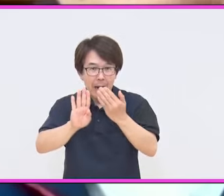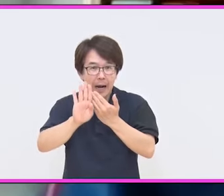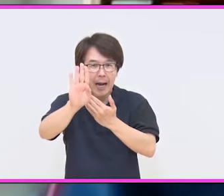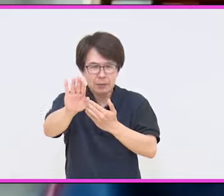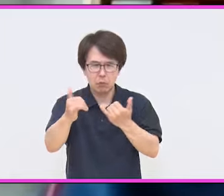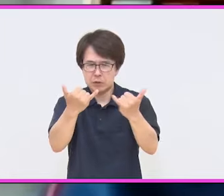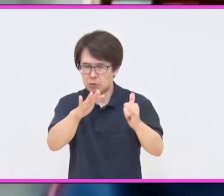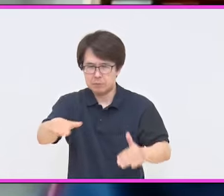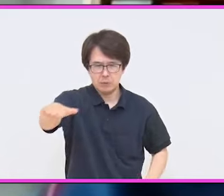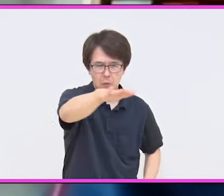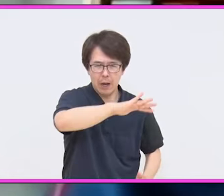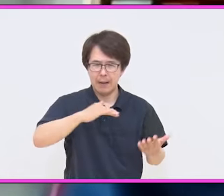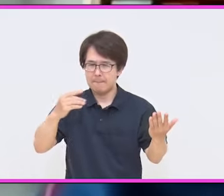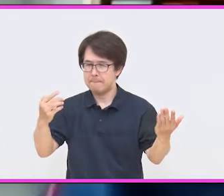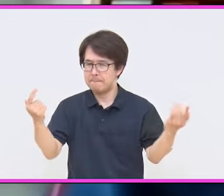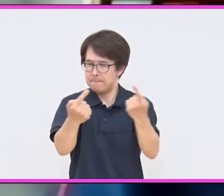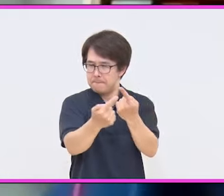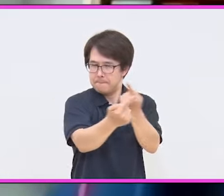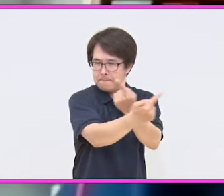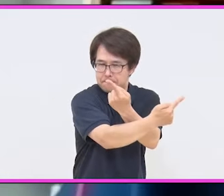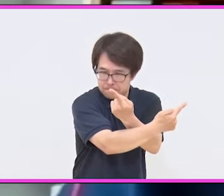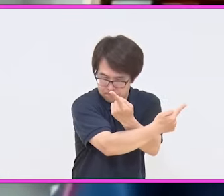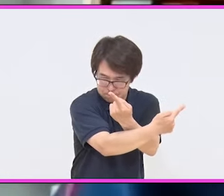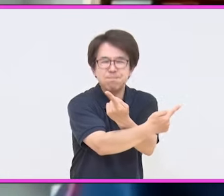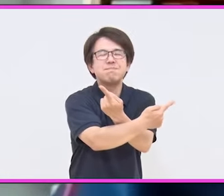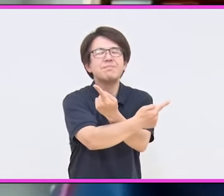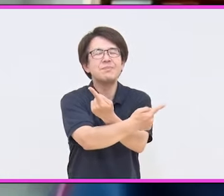changed people forever, I hope.